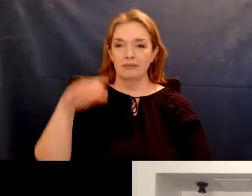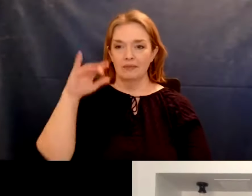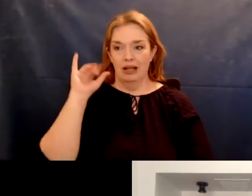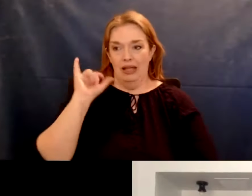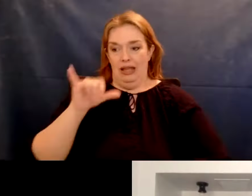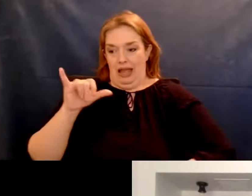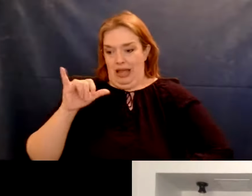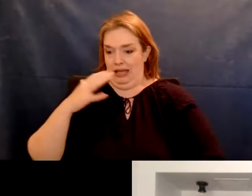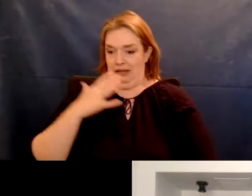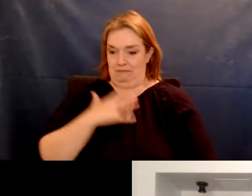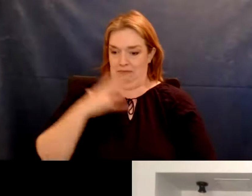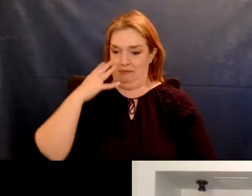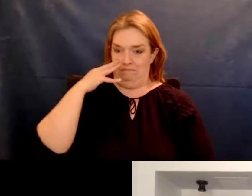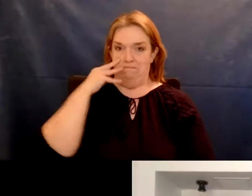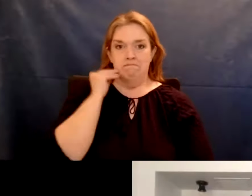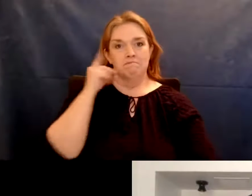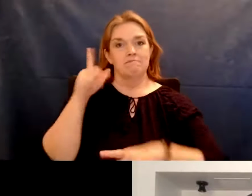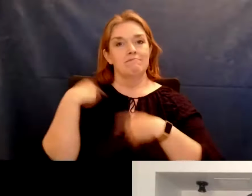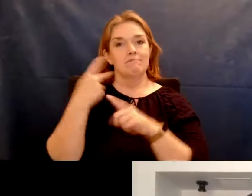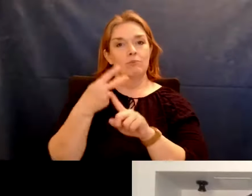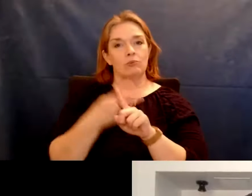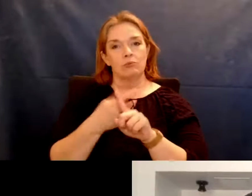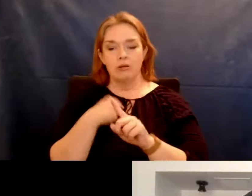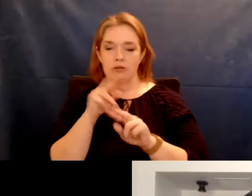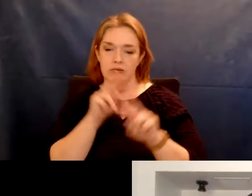living for the past couple of months. So I'll read some of these.